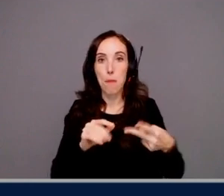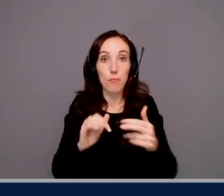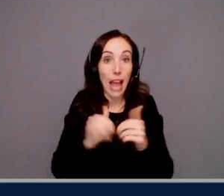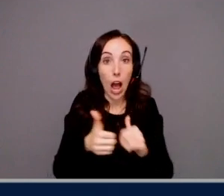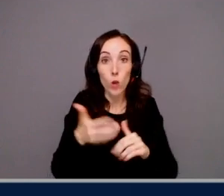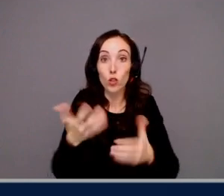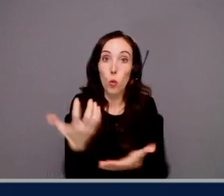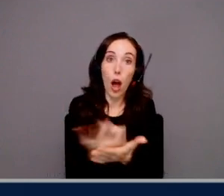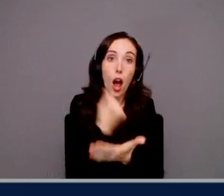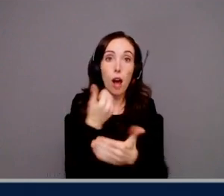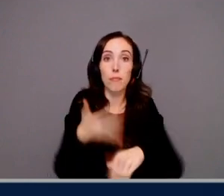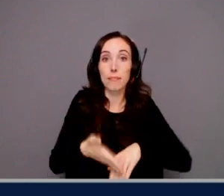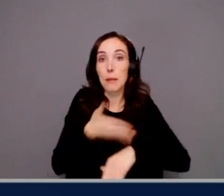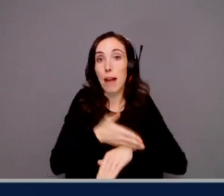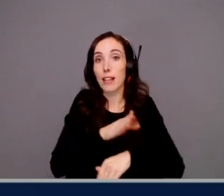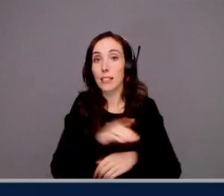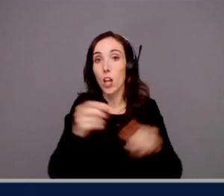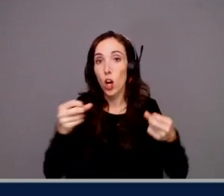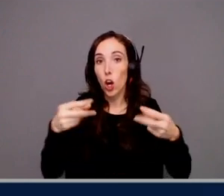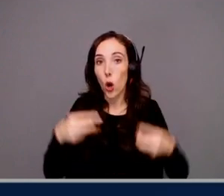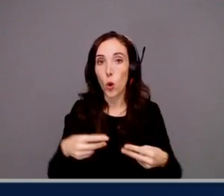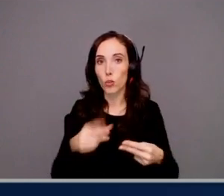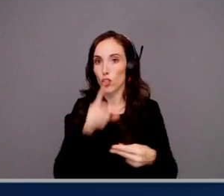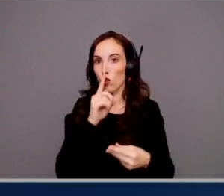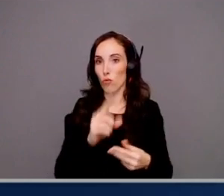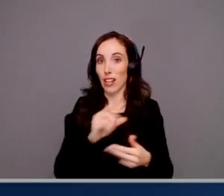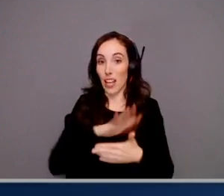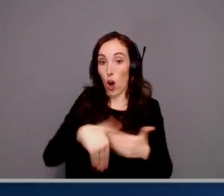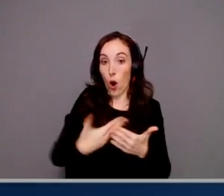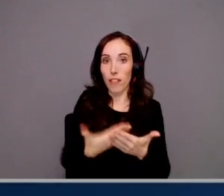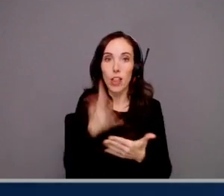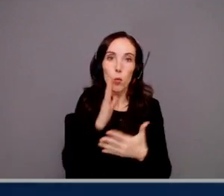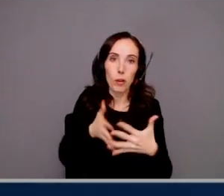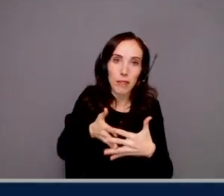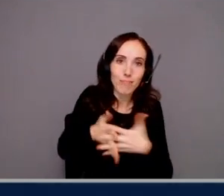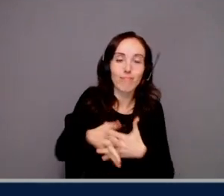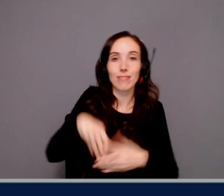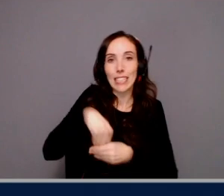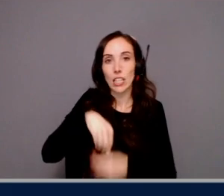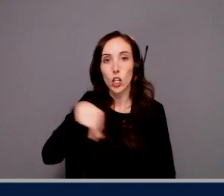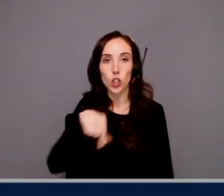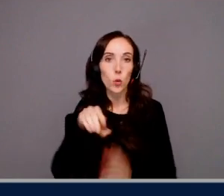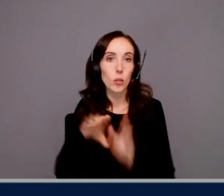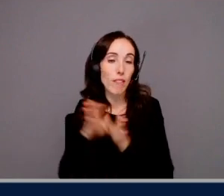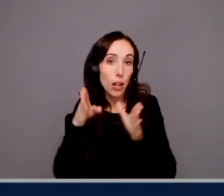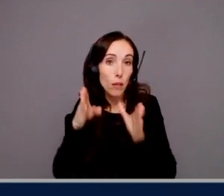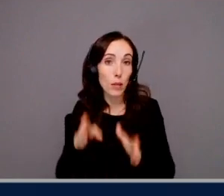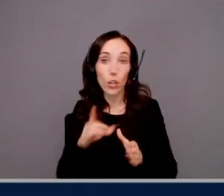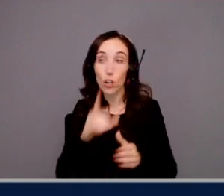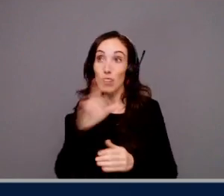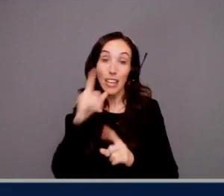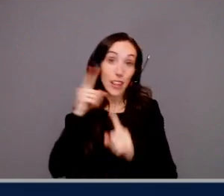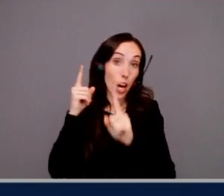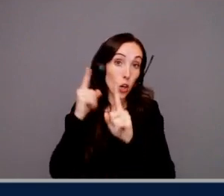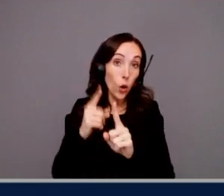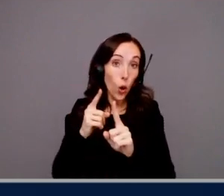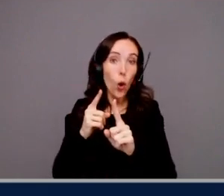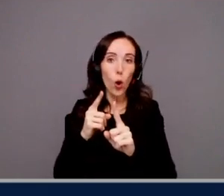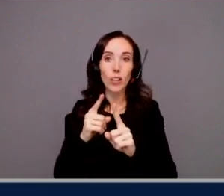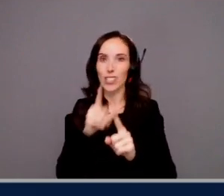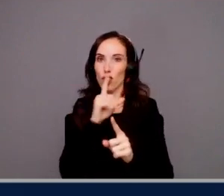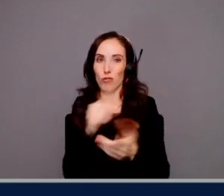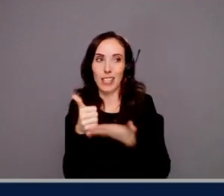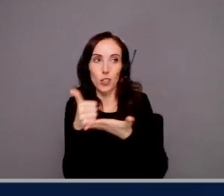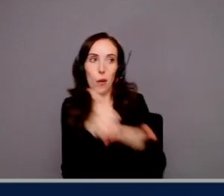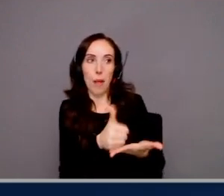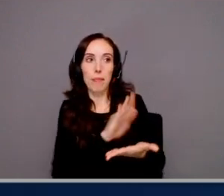this code. So all these things will be implicitly done within the Q Developer. So the goal of Amazon Q Developer is to bolster developer productivity,